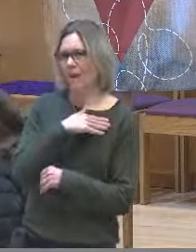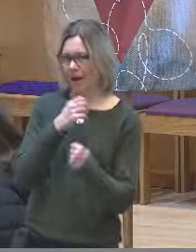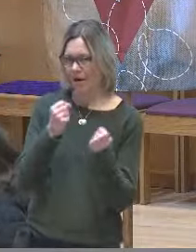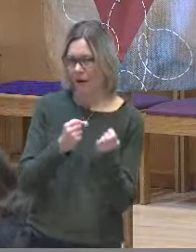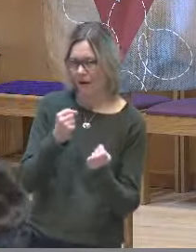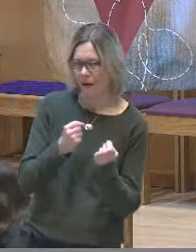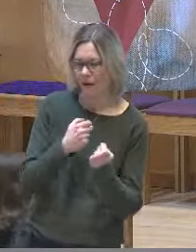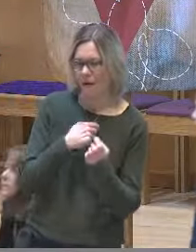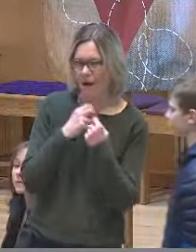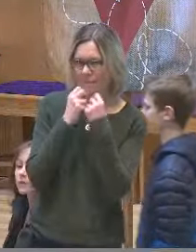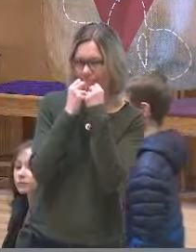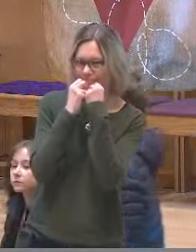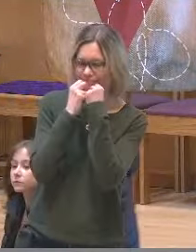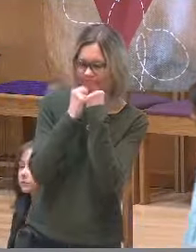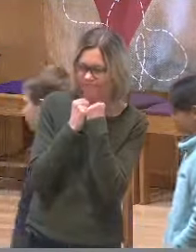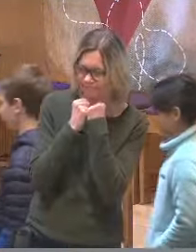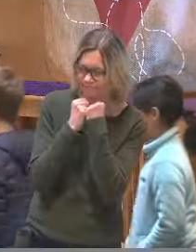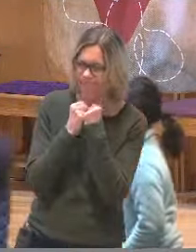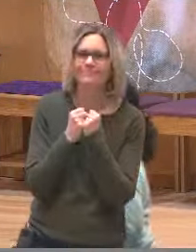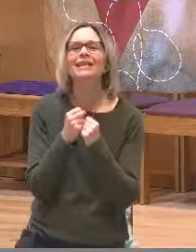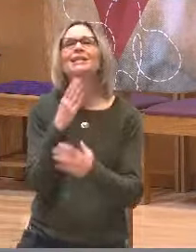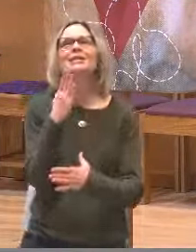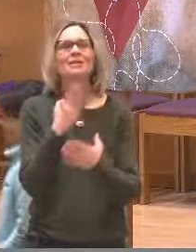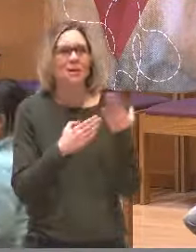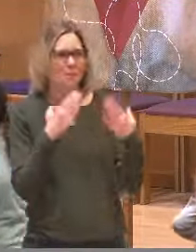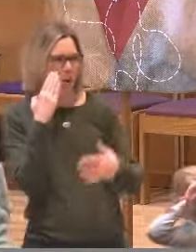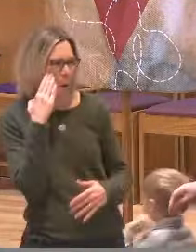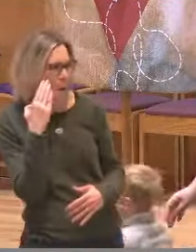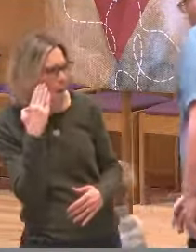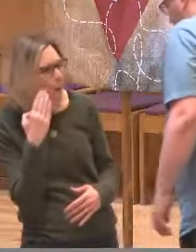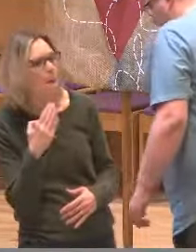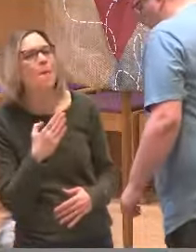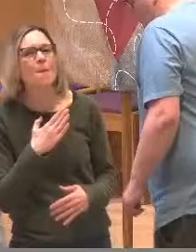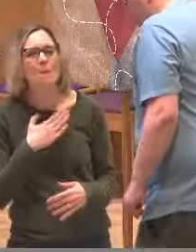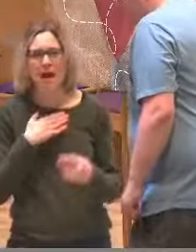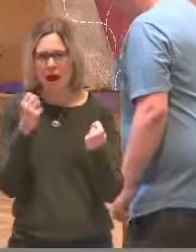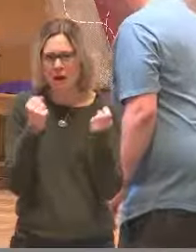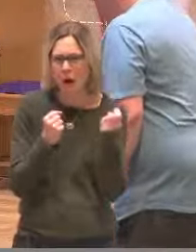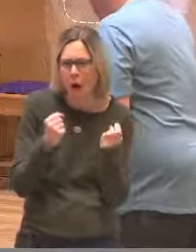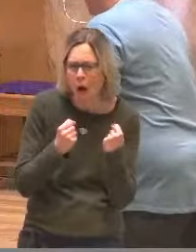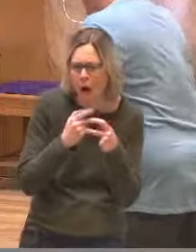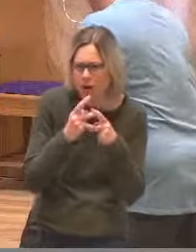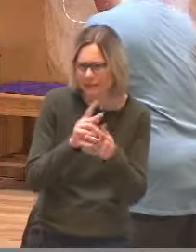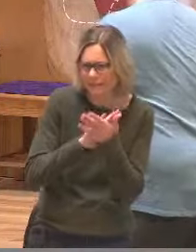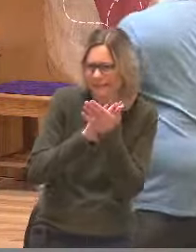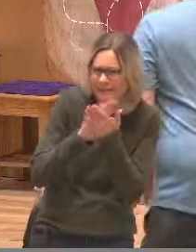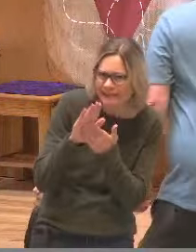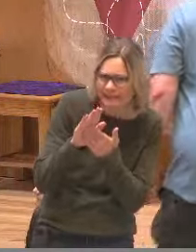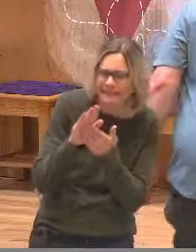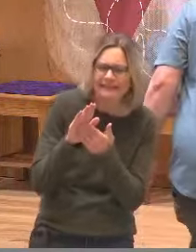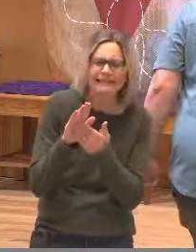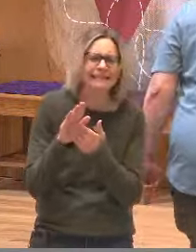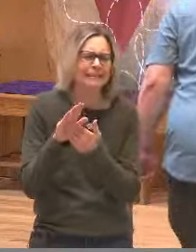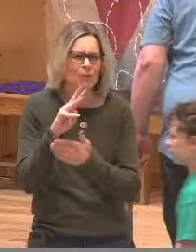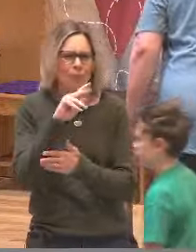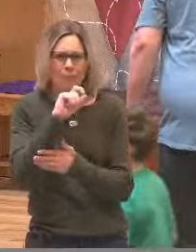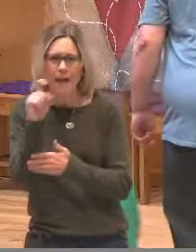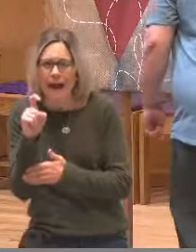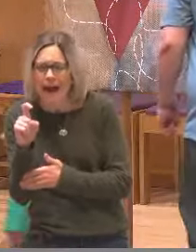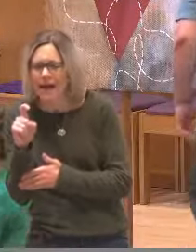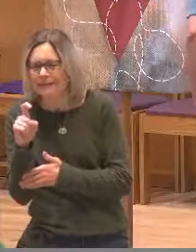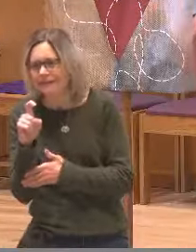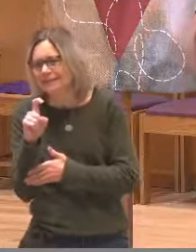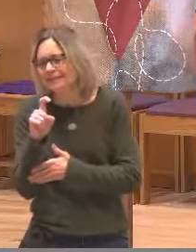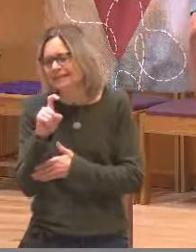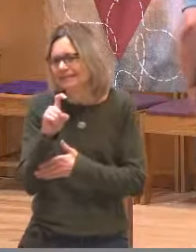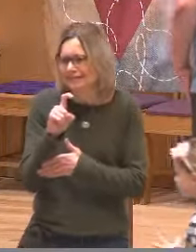to me. Some of you know this about me. I'm very, very careful about keeping it clean and waxed, and I put so much time to it, and